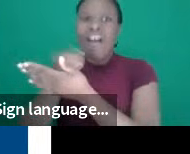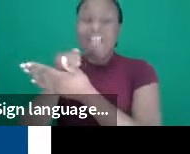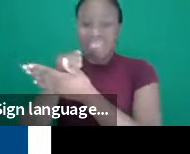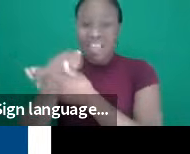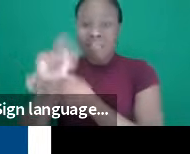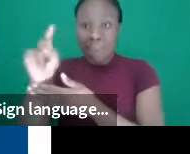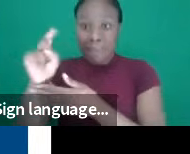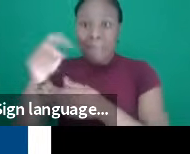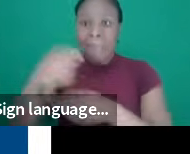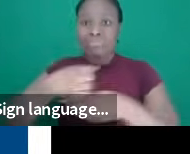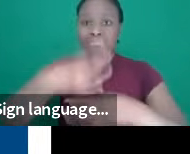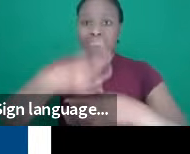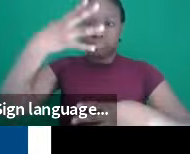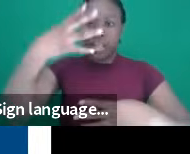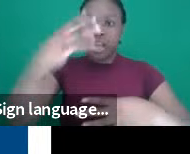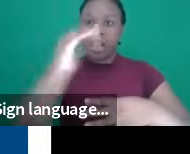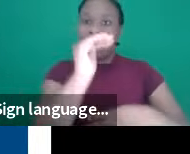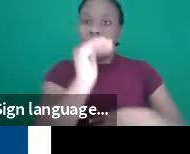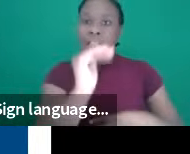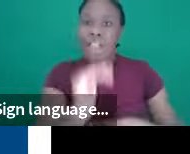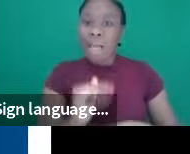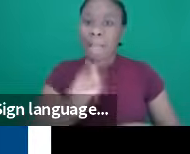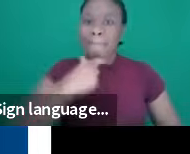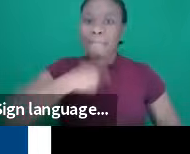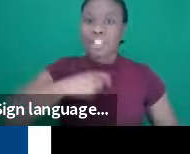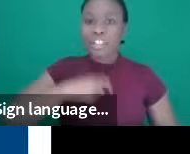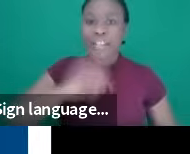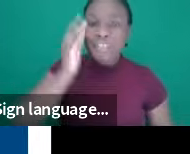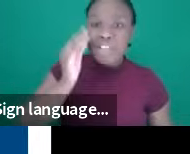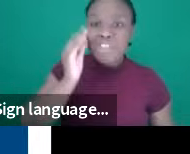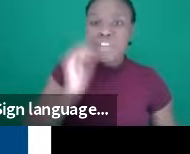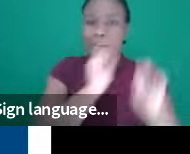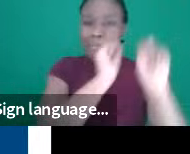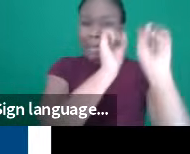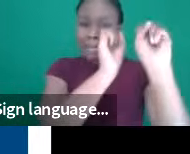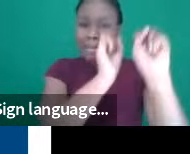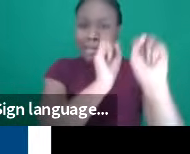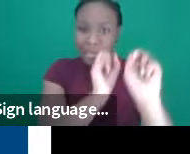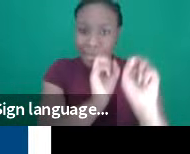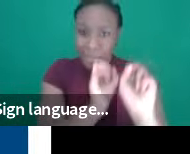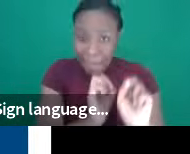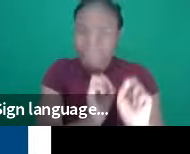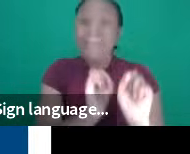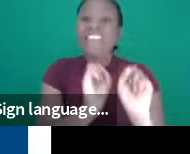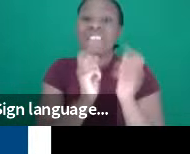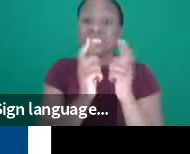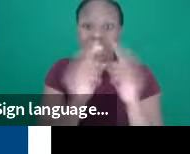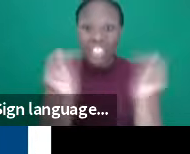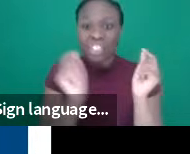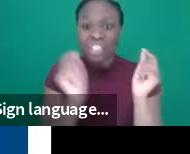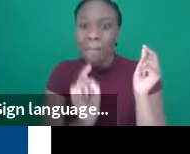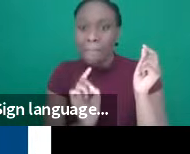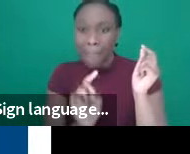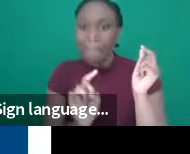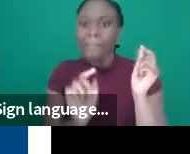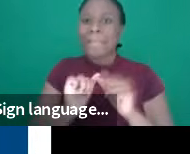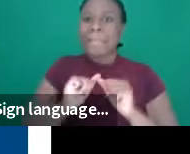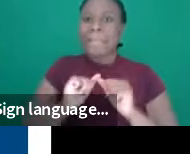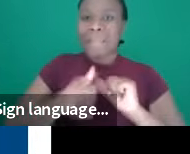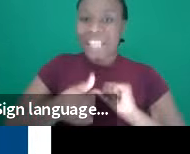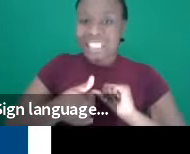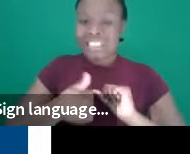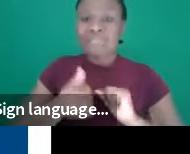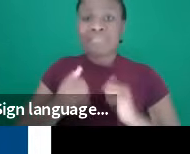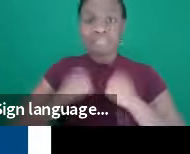need to complete your personal details. Once you have done so, click Next. Complete your contact details,